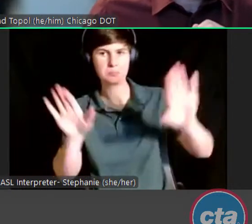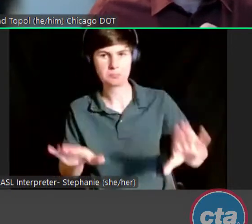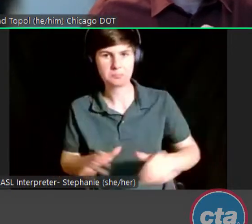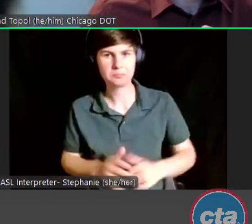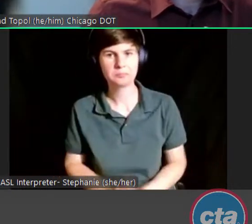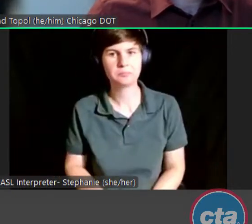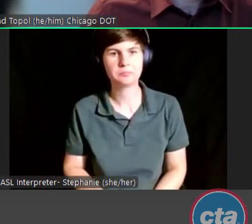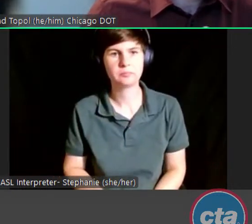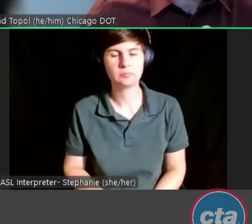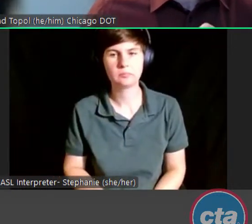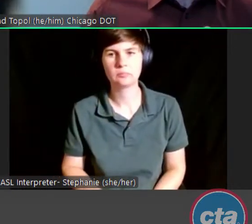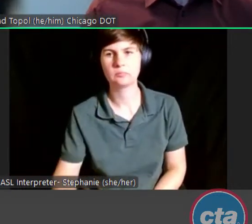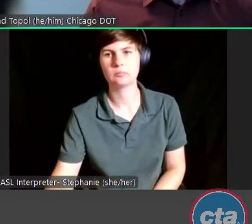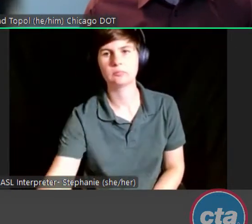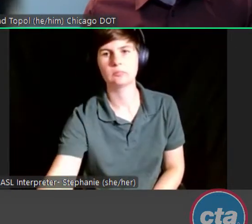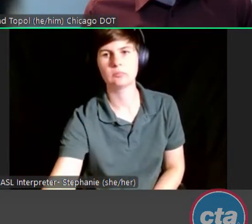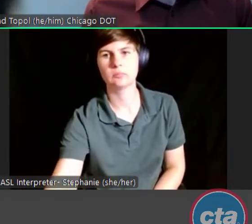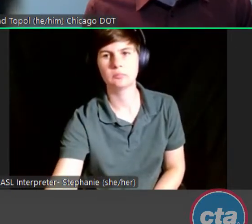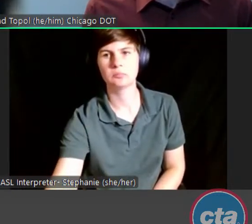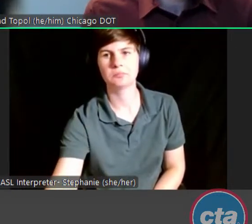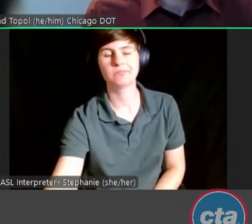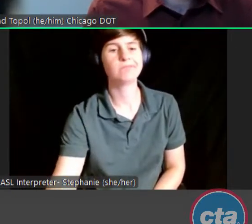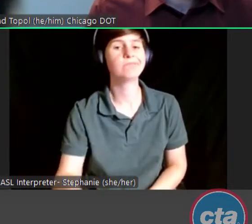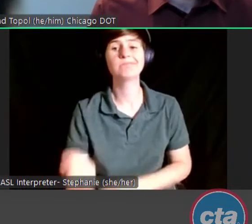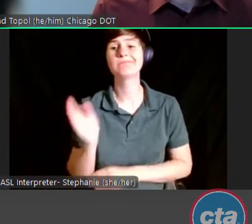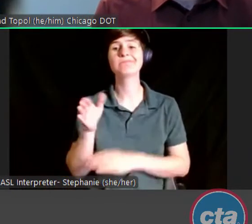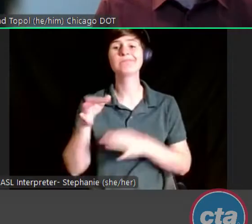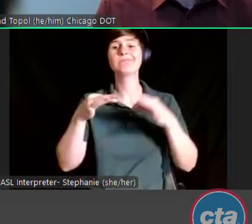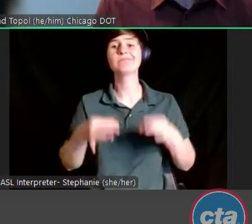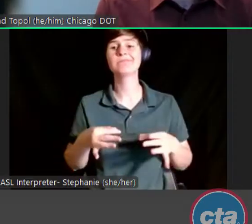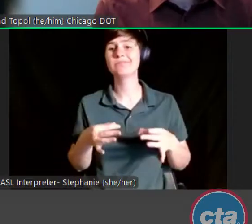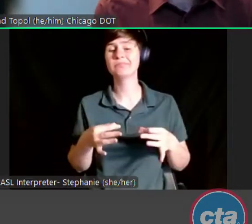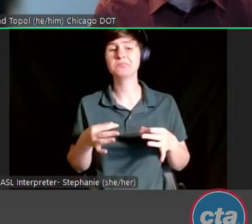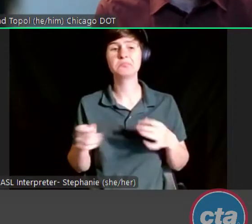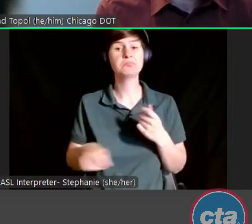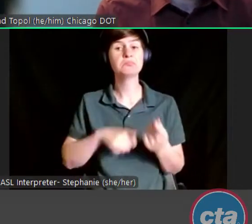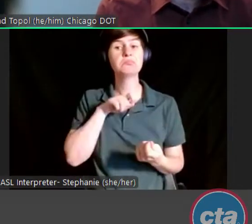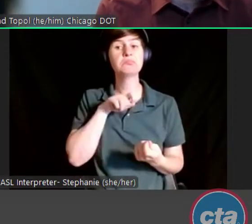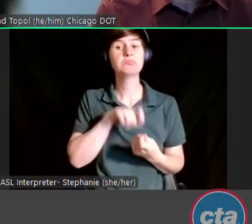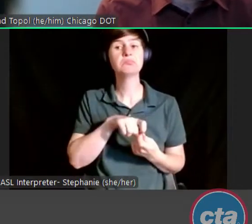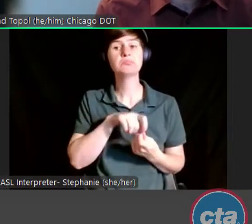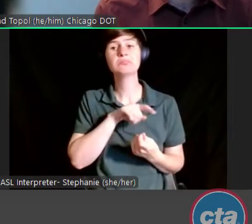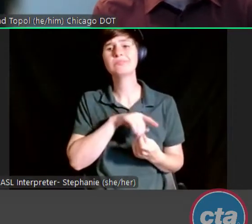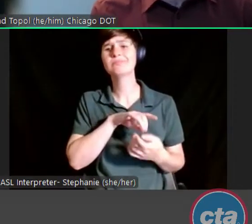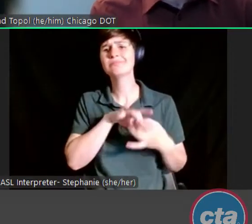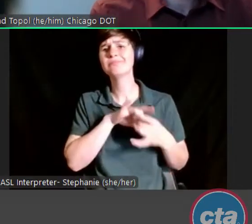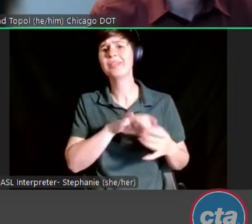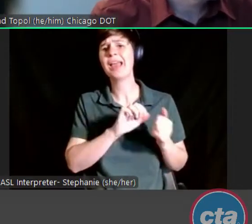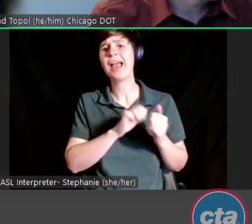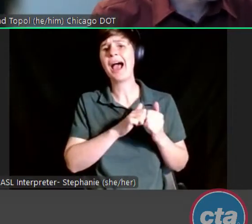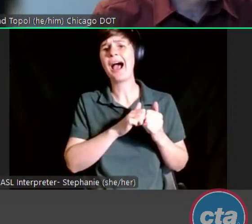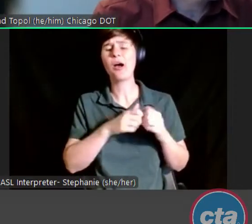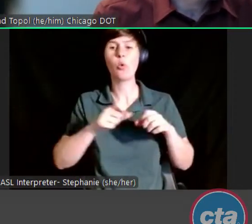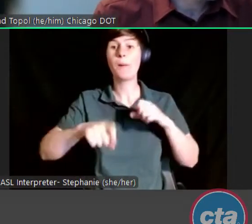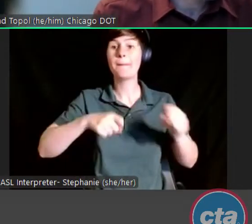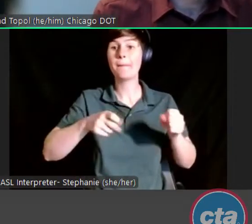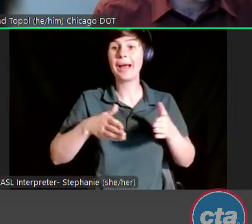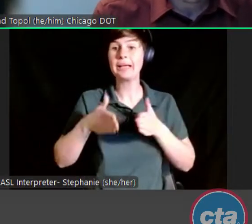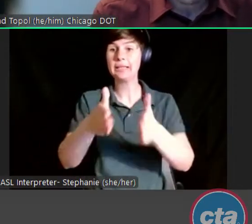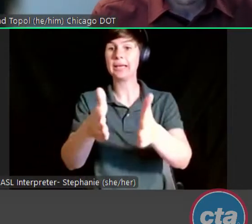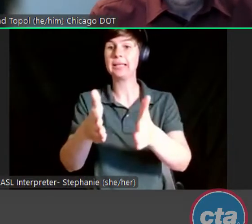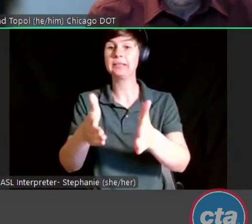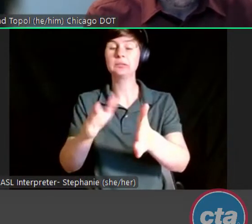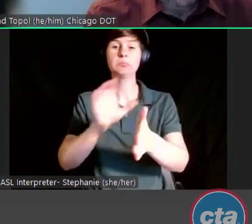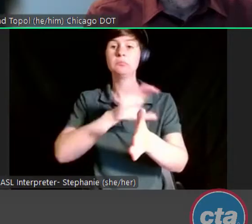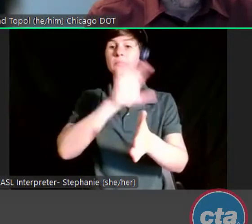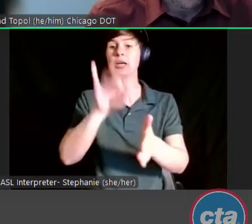So I'm giving a presentation on specifically, it's more so related to how bike lanes and Chicago